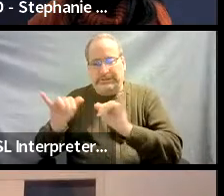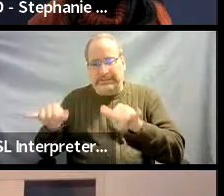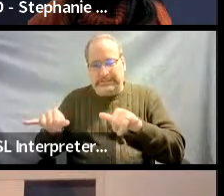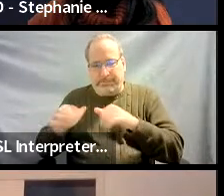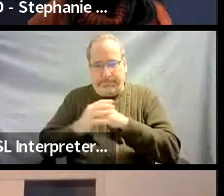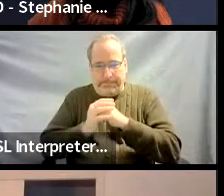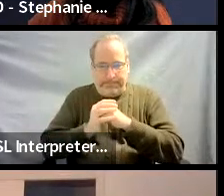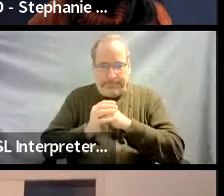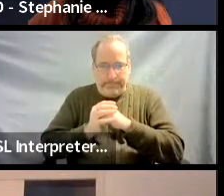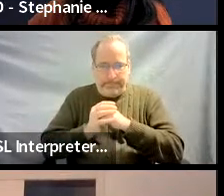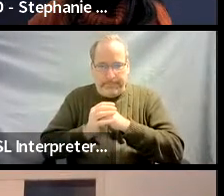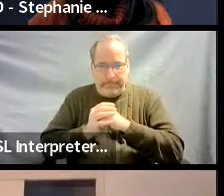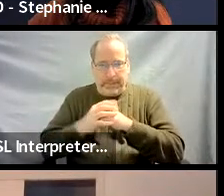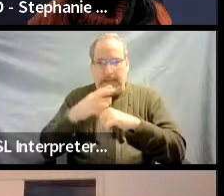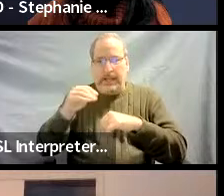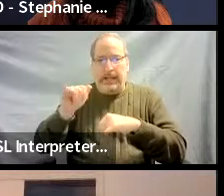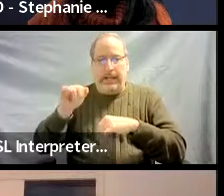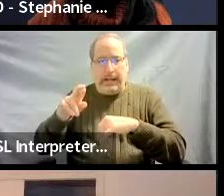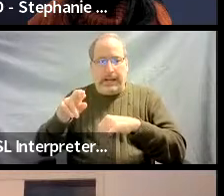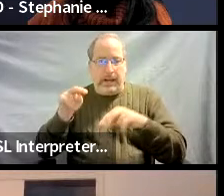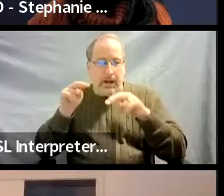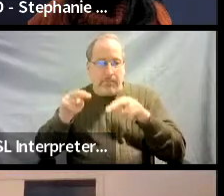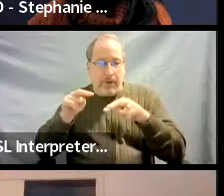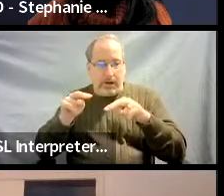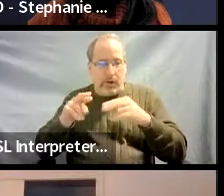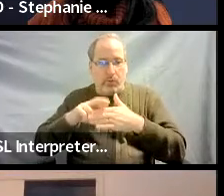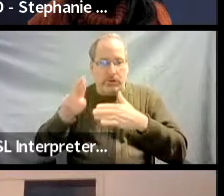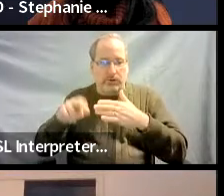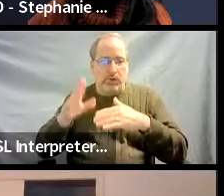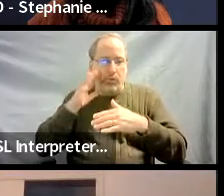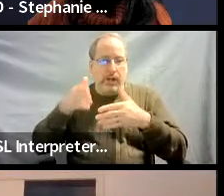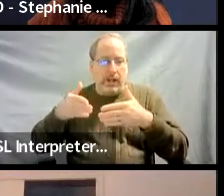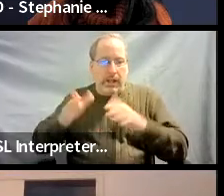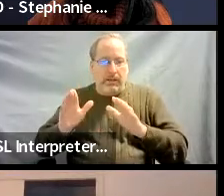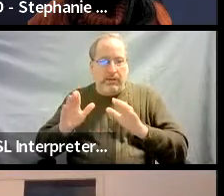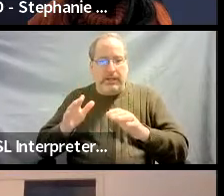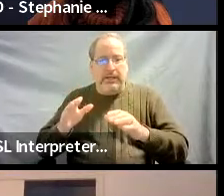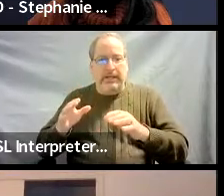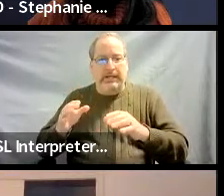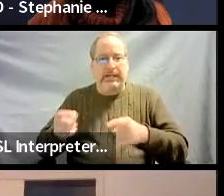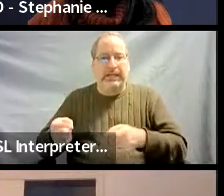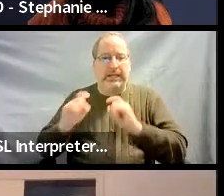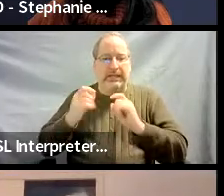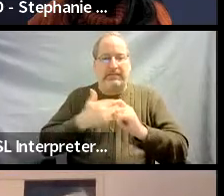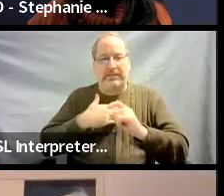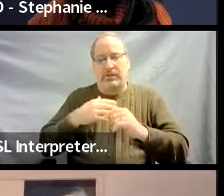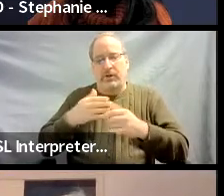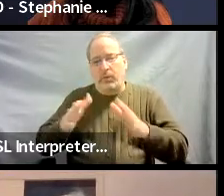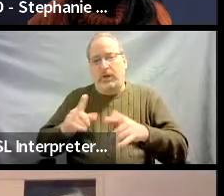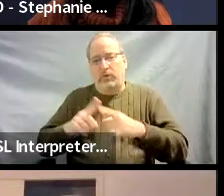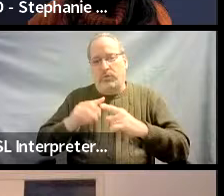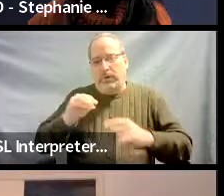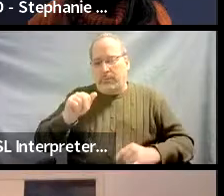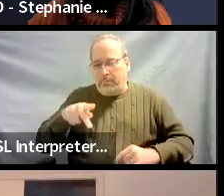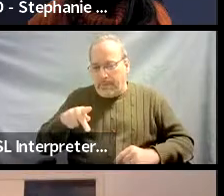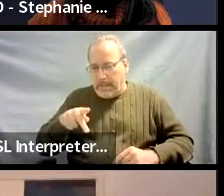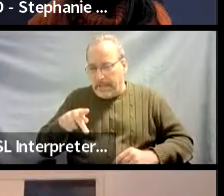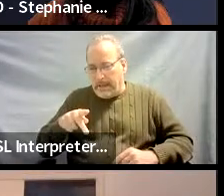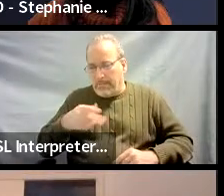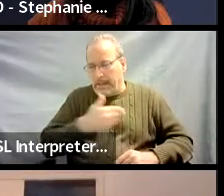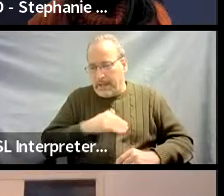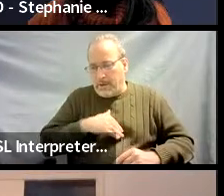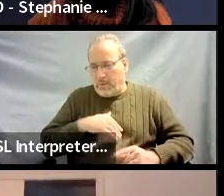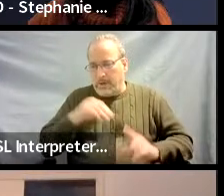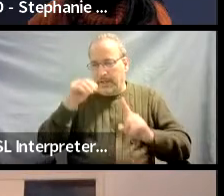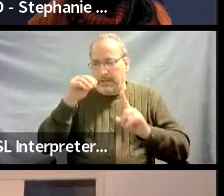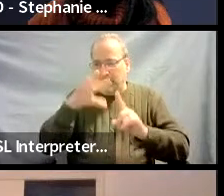And the air monitoring and sampling results will give us another way to sort of map out the air pollution exposures to the